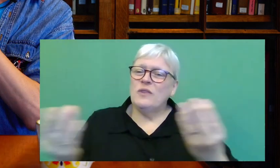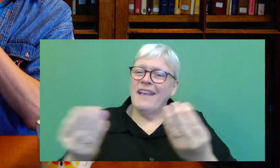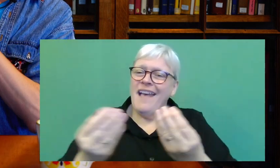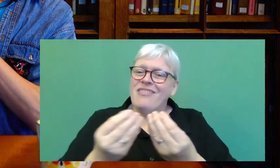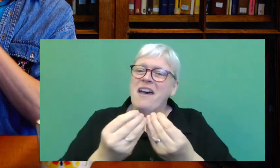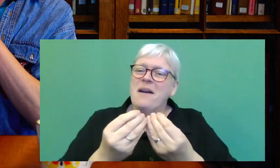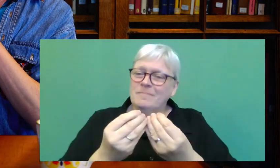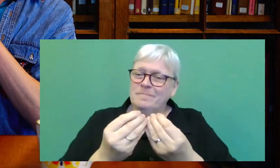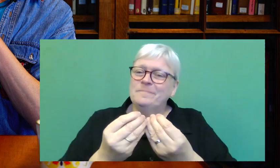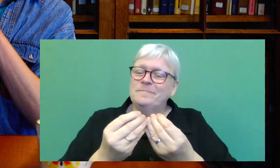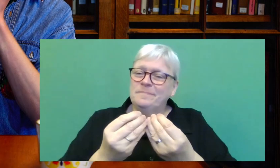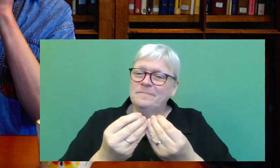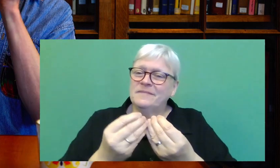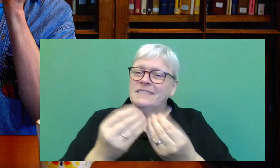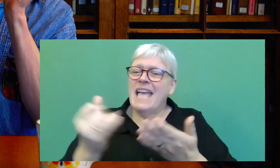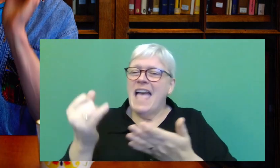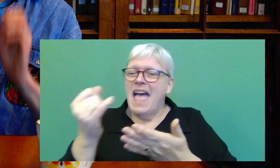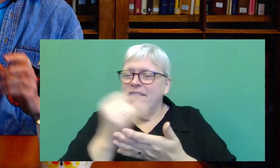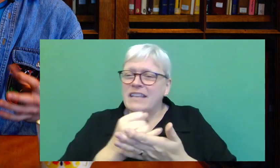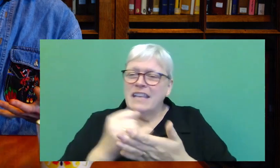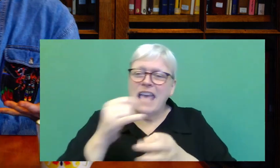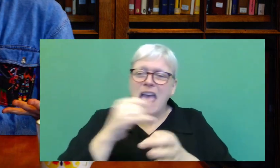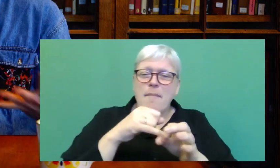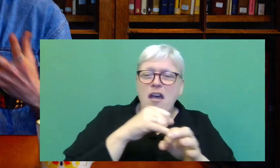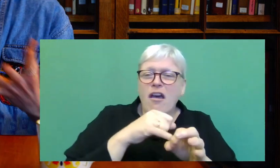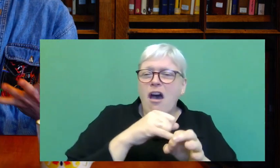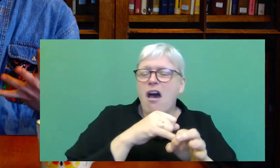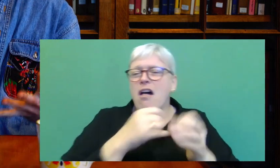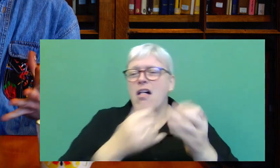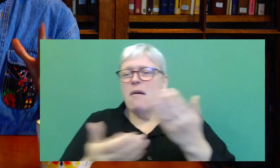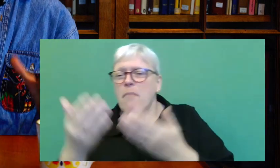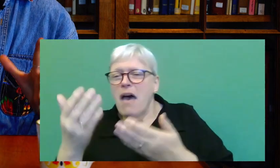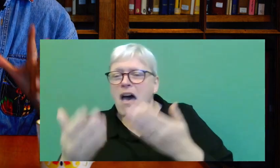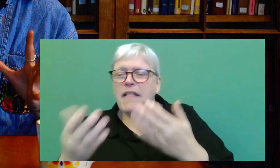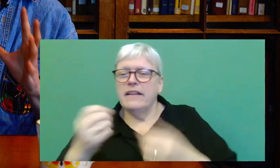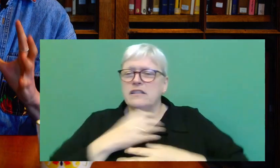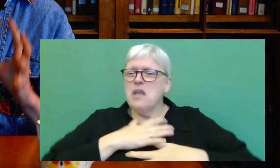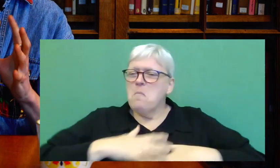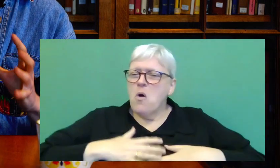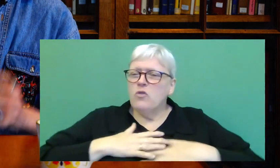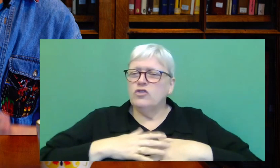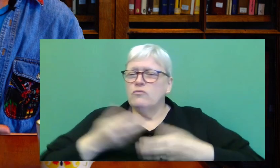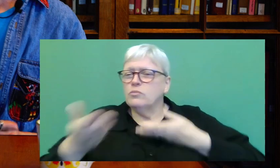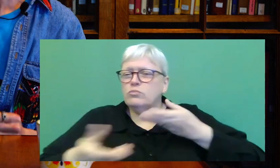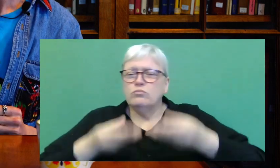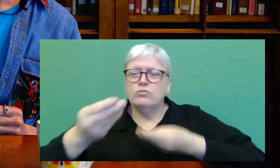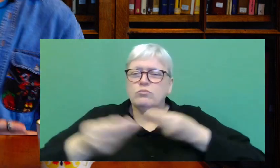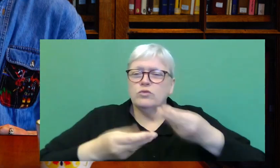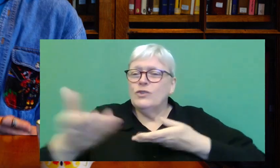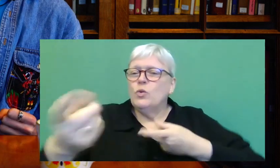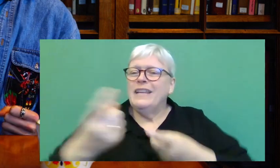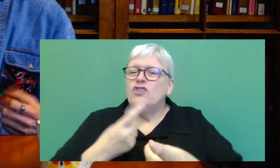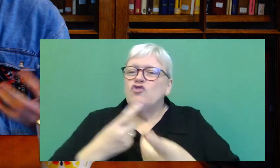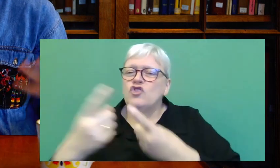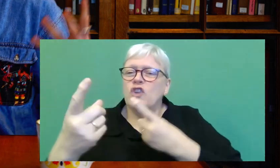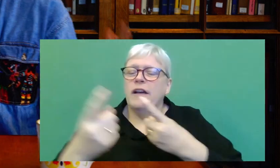of, effervescing emotionality to give to each other. Like, I definitely earned my stripes in the fishing tackle shop,